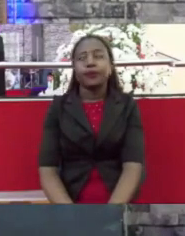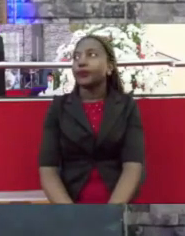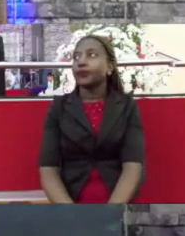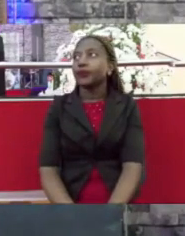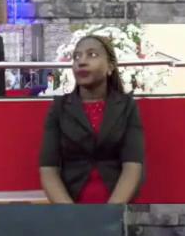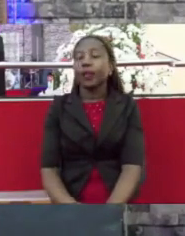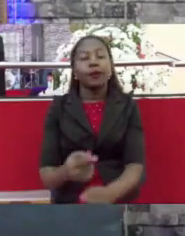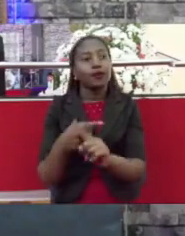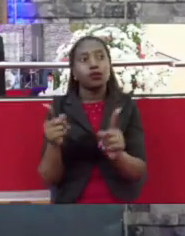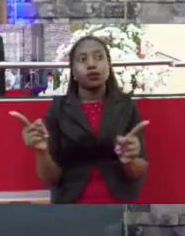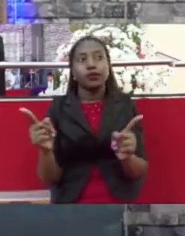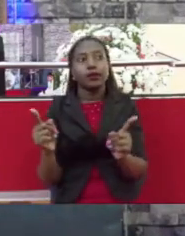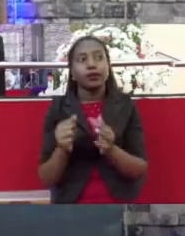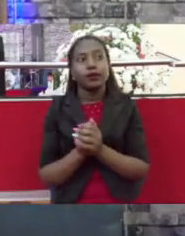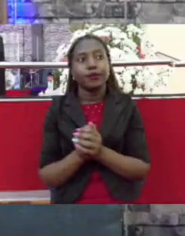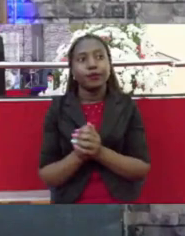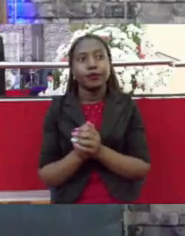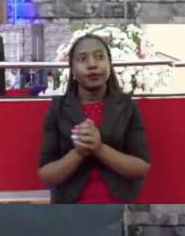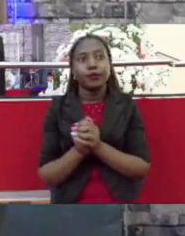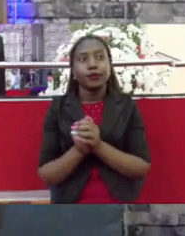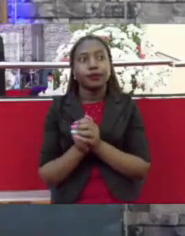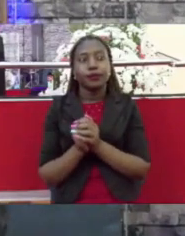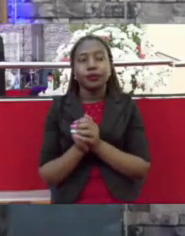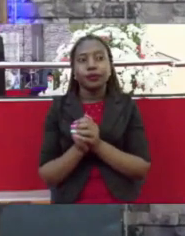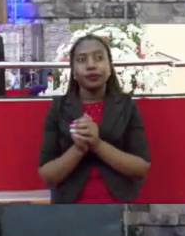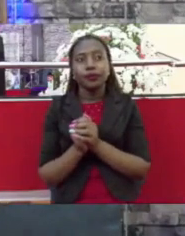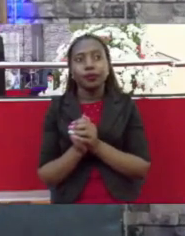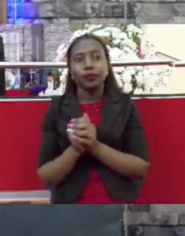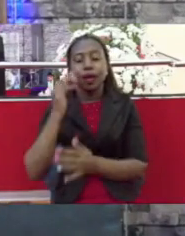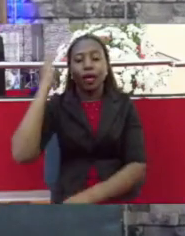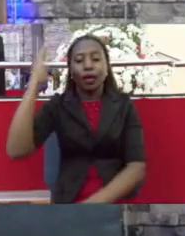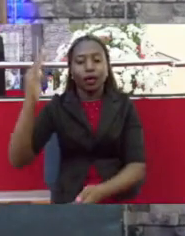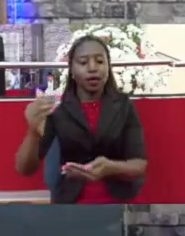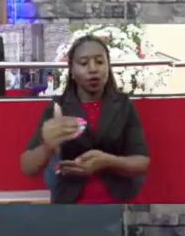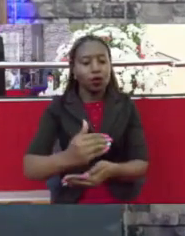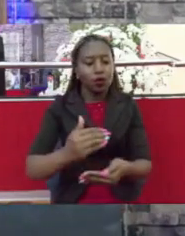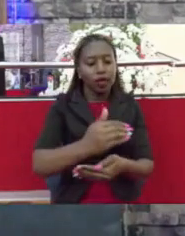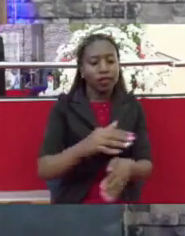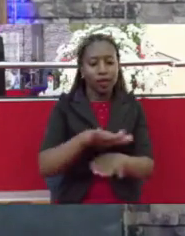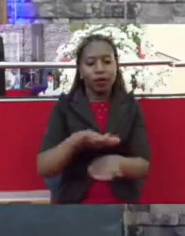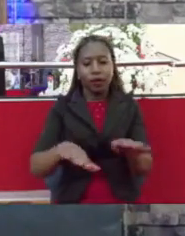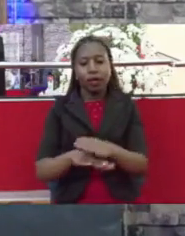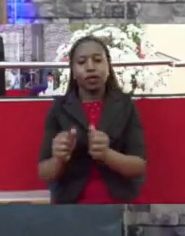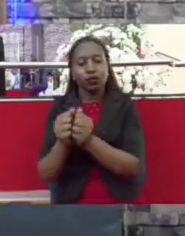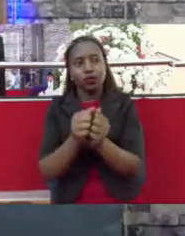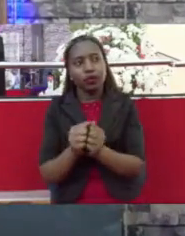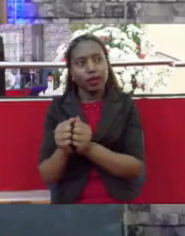Instead, badala yake, He miraculously waves them together. Anaileta kwa pamoja kwa kimiujiza.